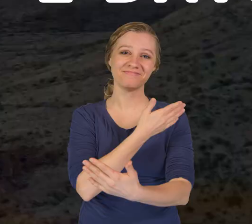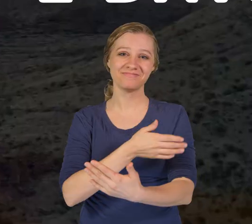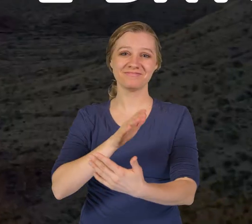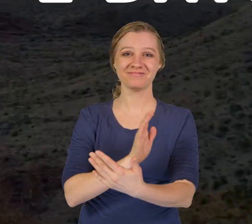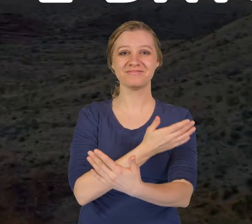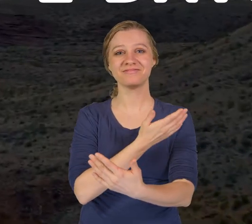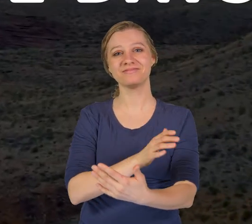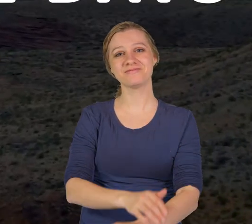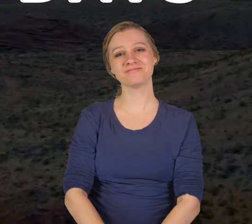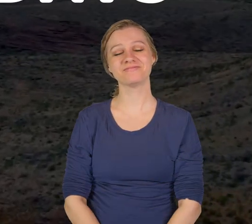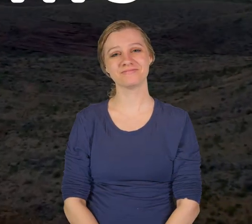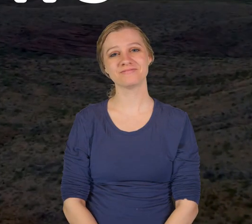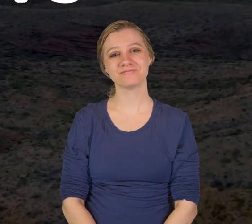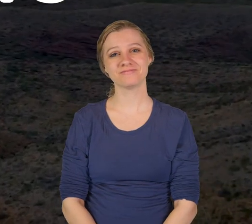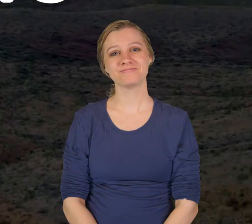chance.